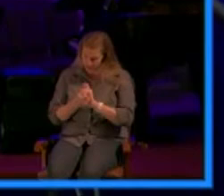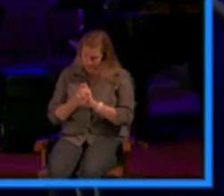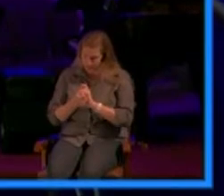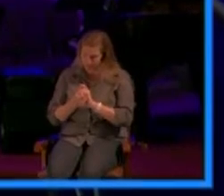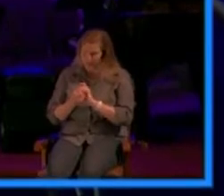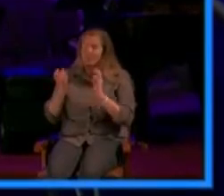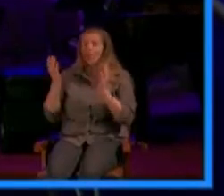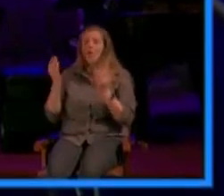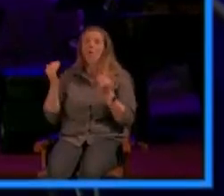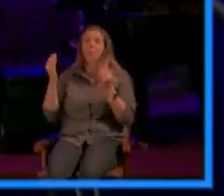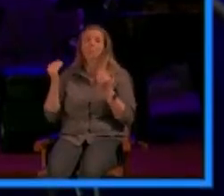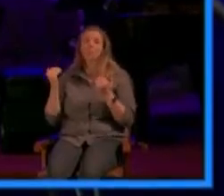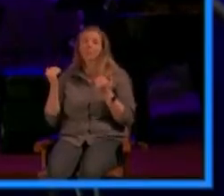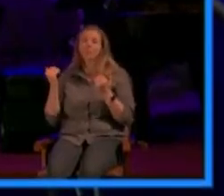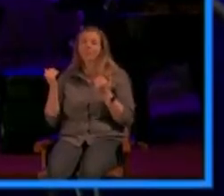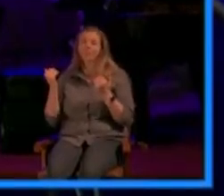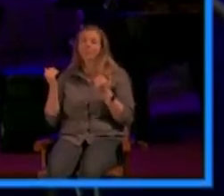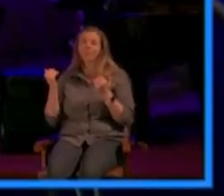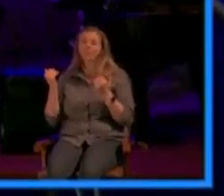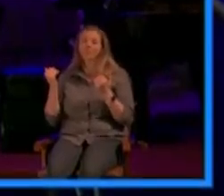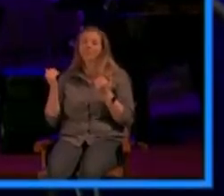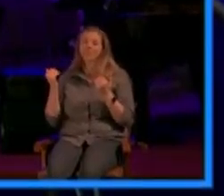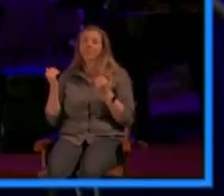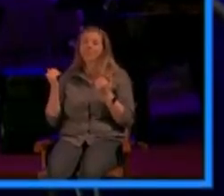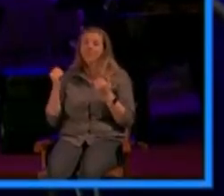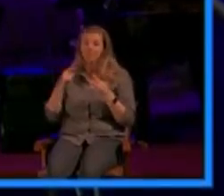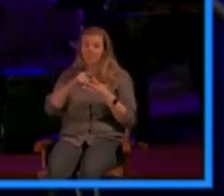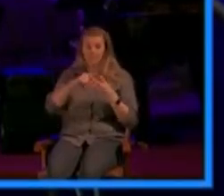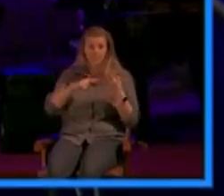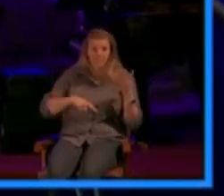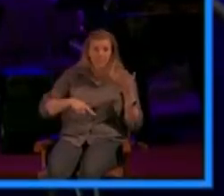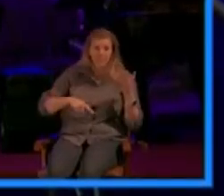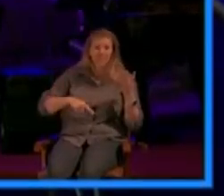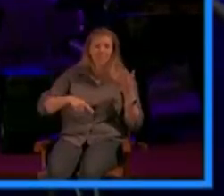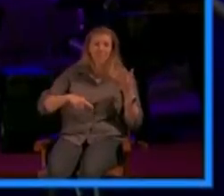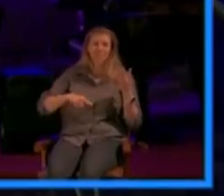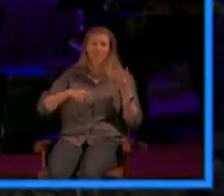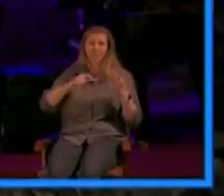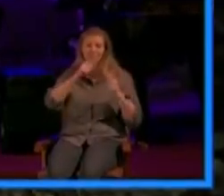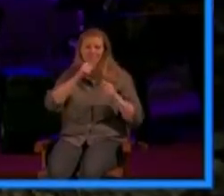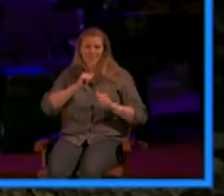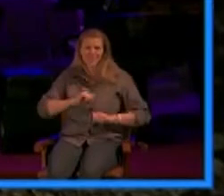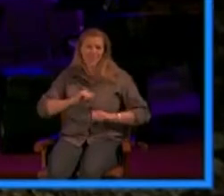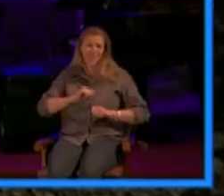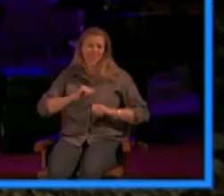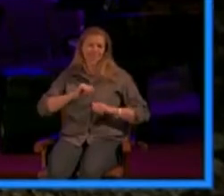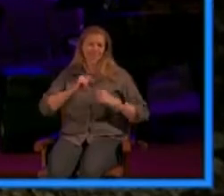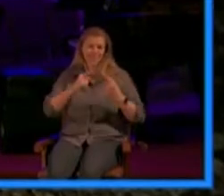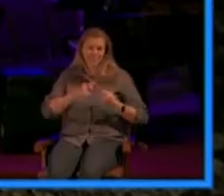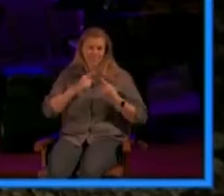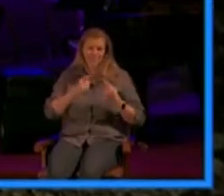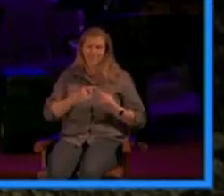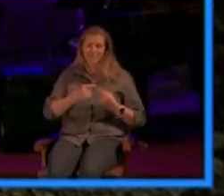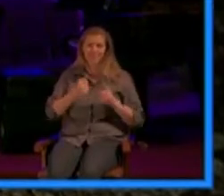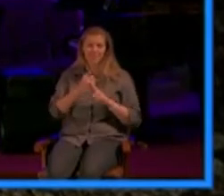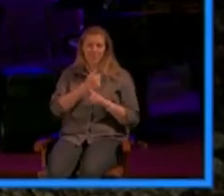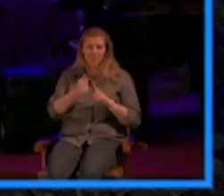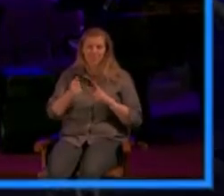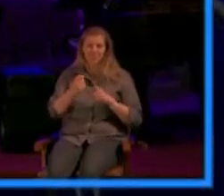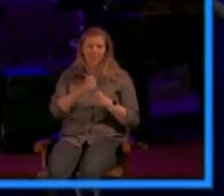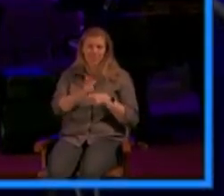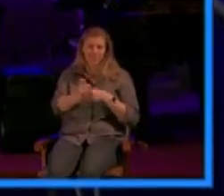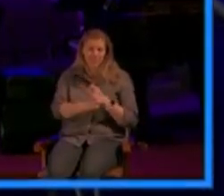is. There is a purpose in persecution, the purpose of